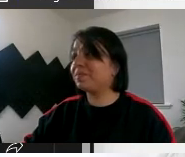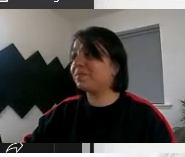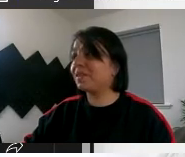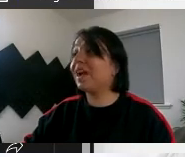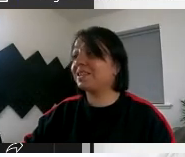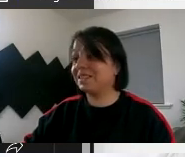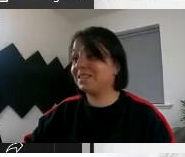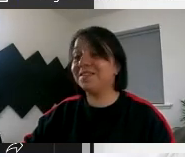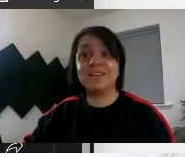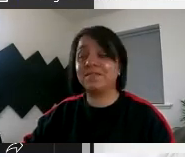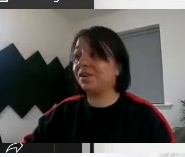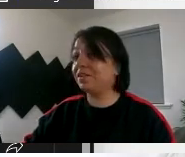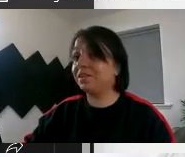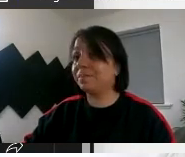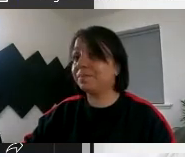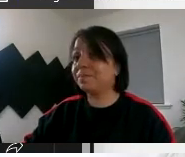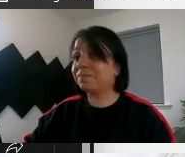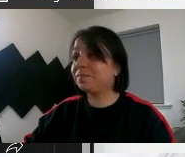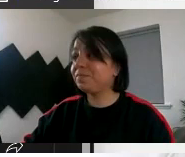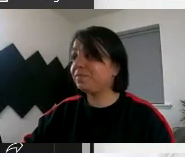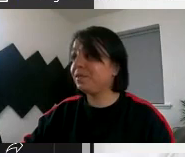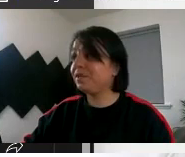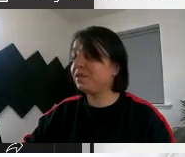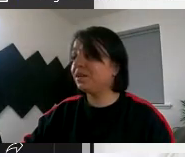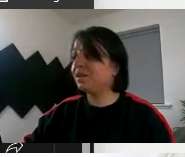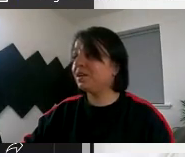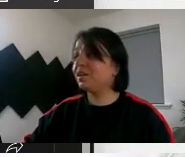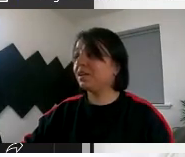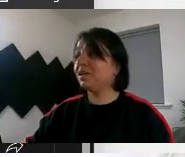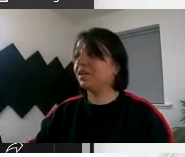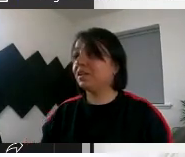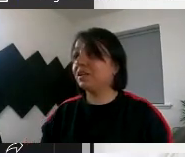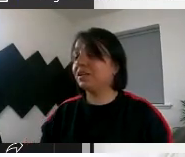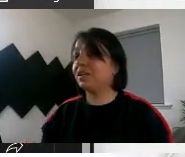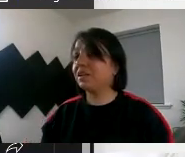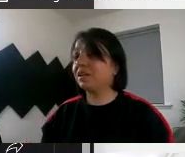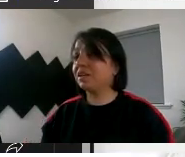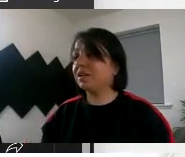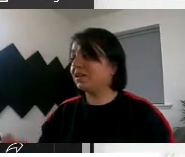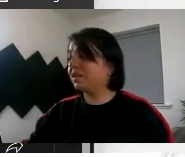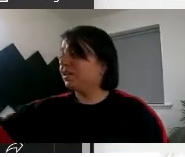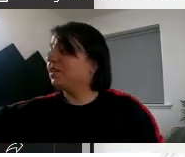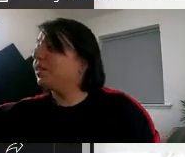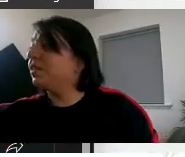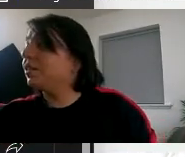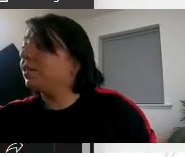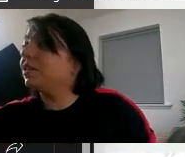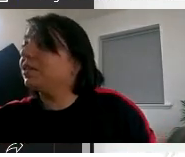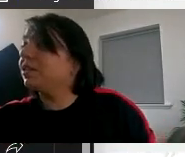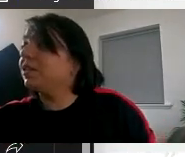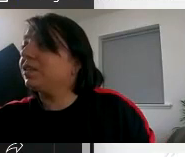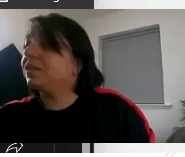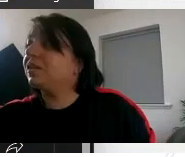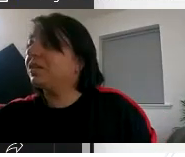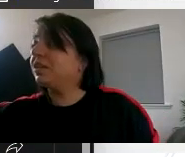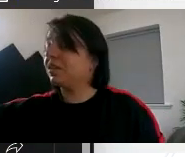accent. The accent, sorry, see, even I get it wrong. Right, let's move on to number 2. Number 2 is a comedian that